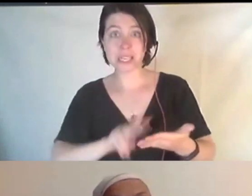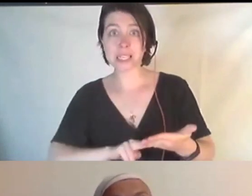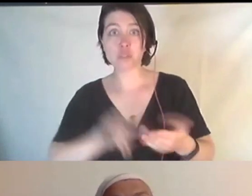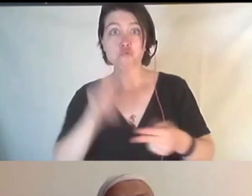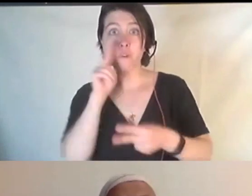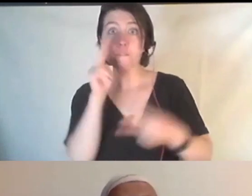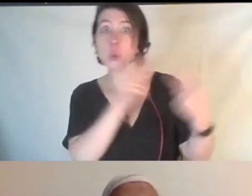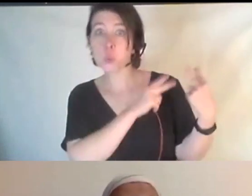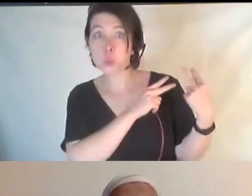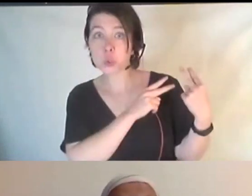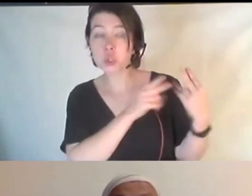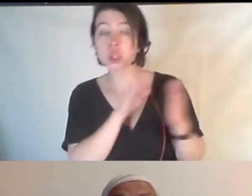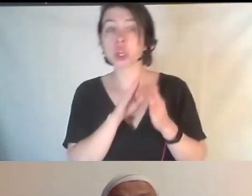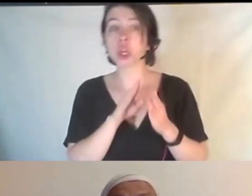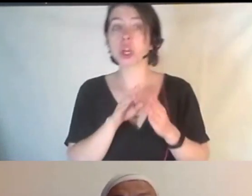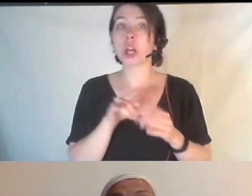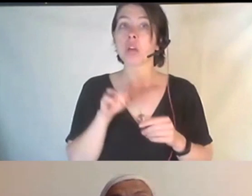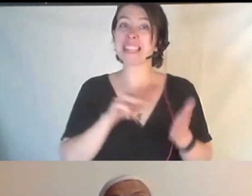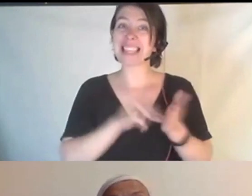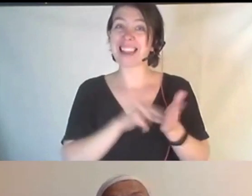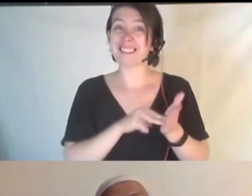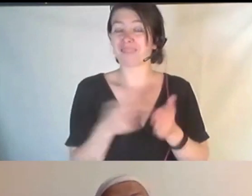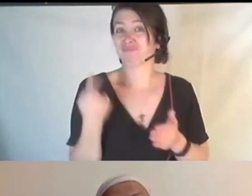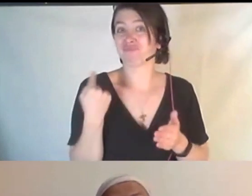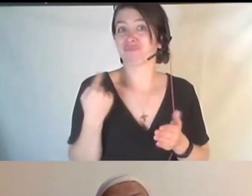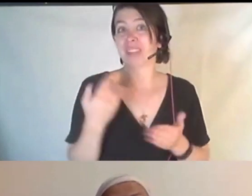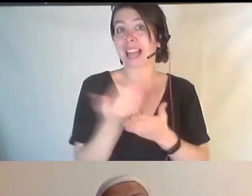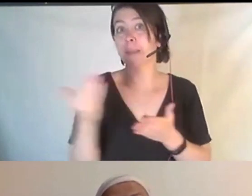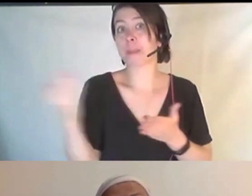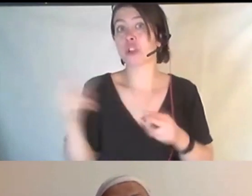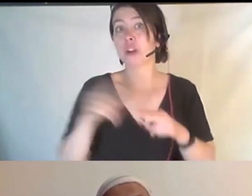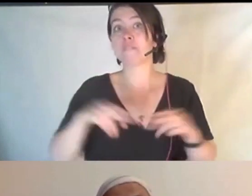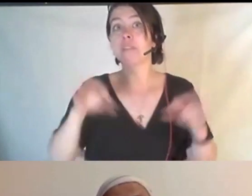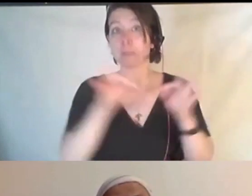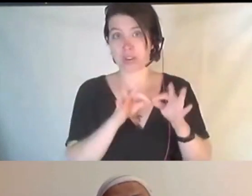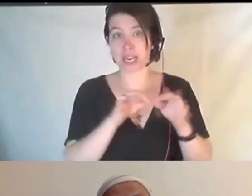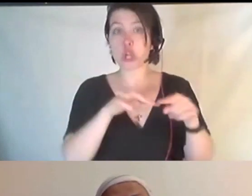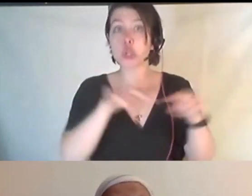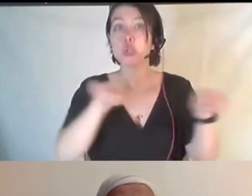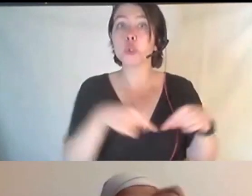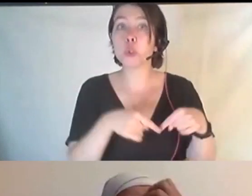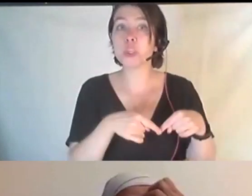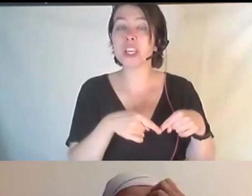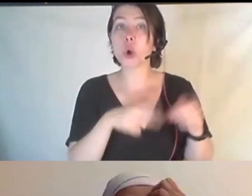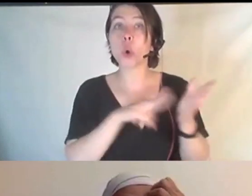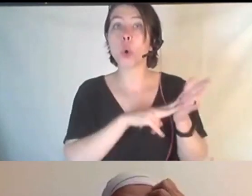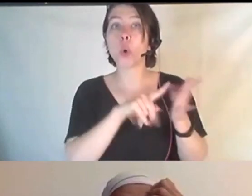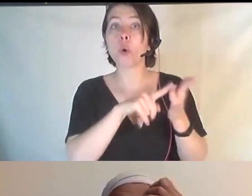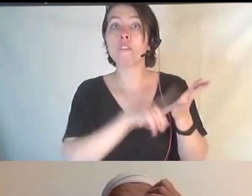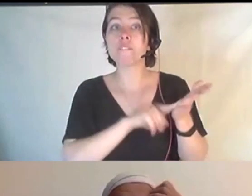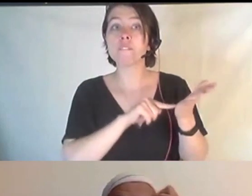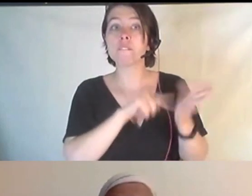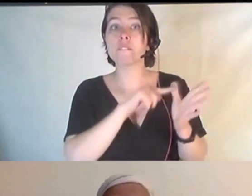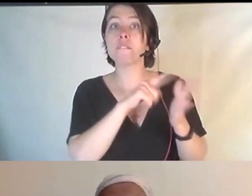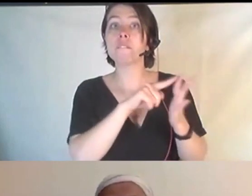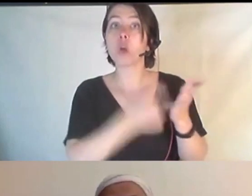was with Studio Voltaire in Mayfair in February to March. And as I said, it got cut short